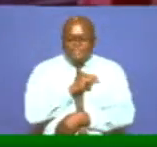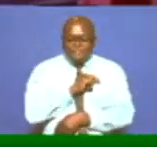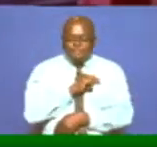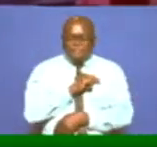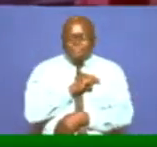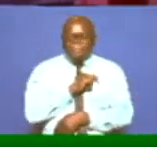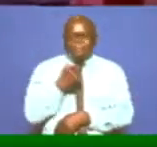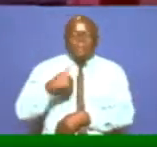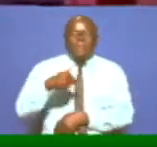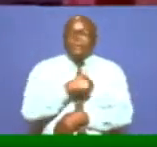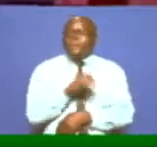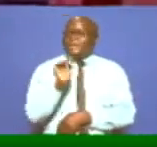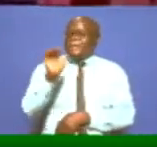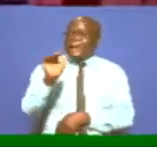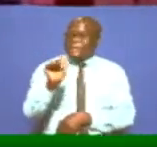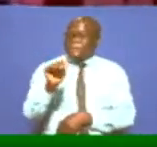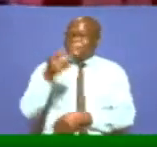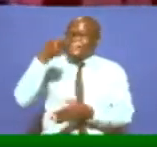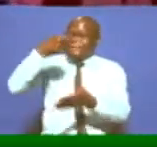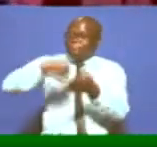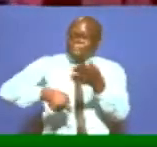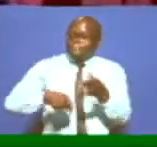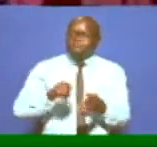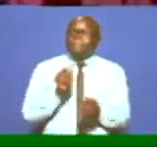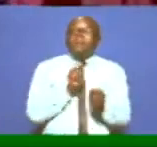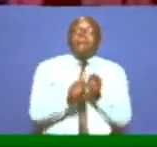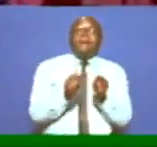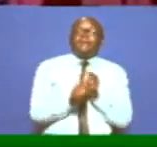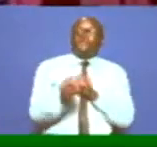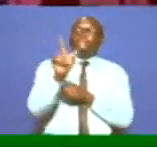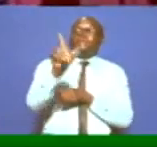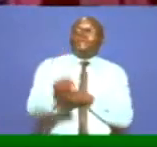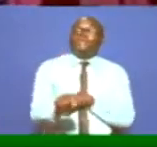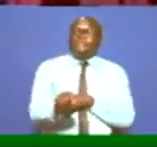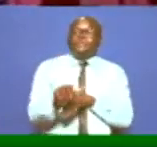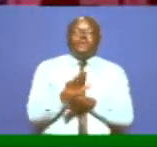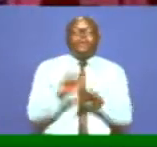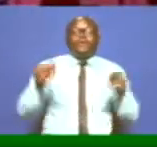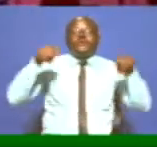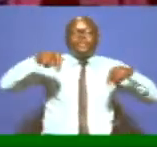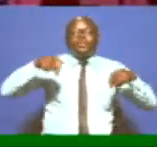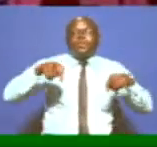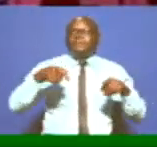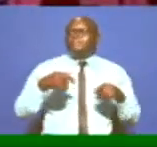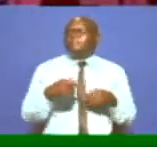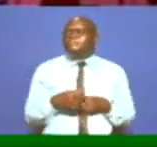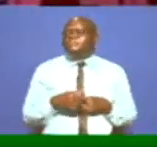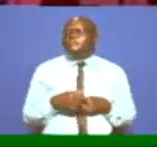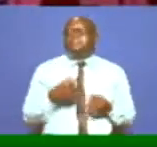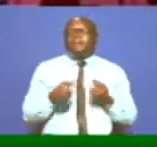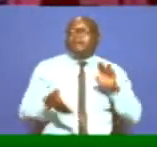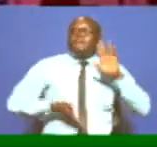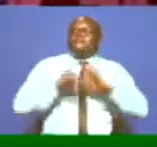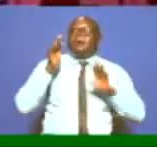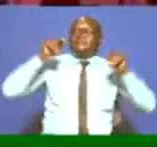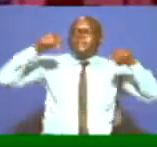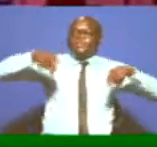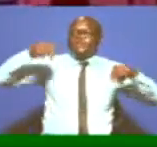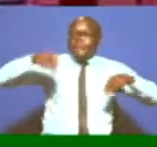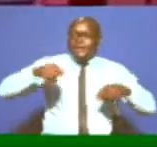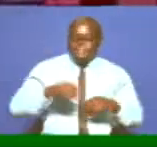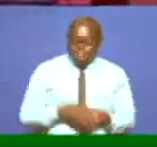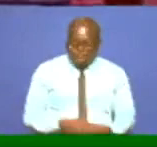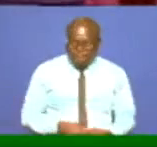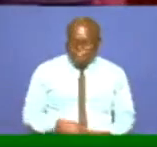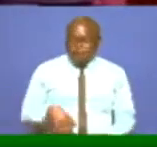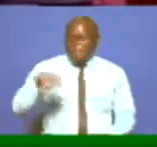We require the prices of maize to come down, not today, but like yesterday. Mr. Fertilizer, Mr.